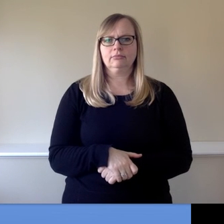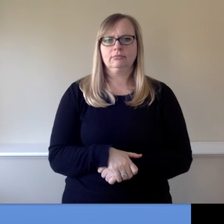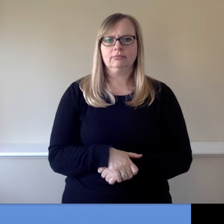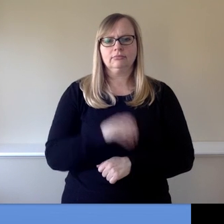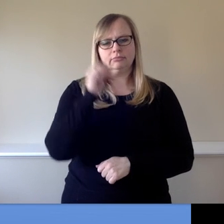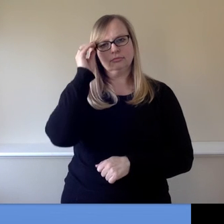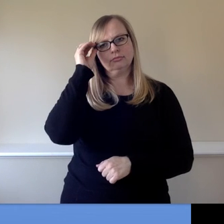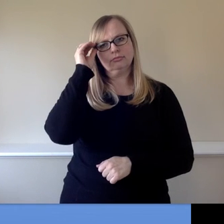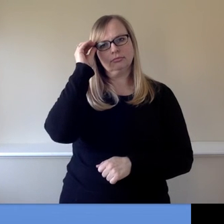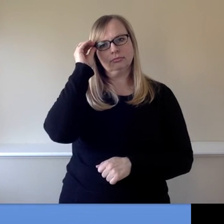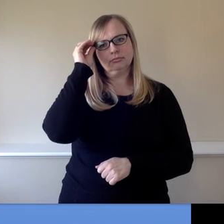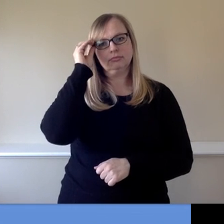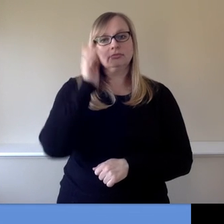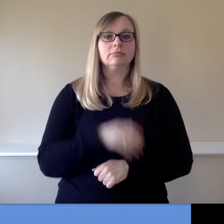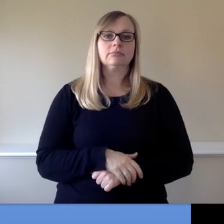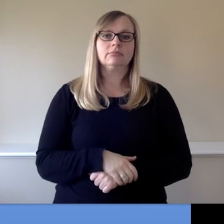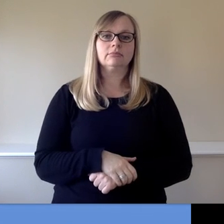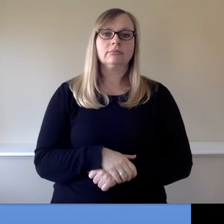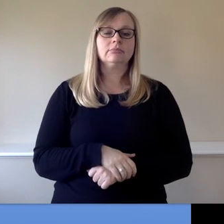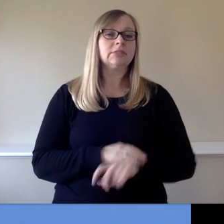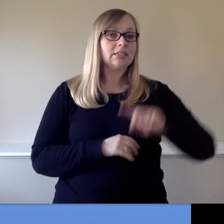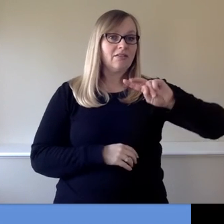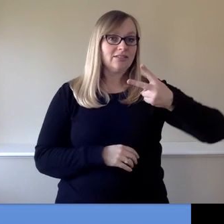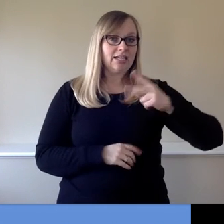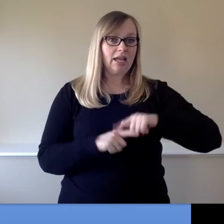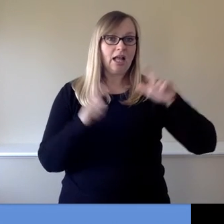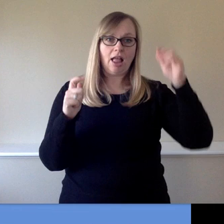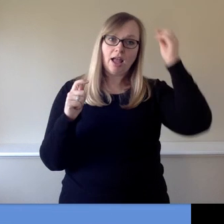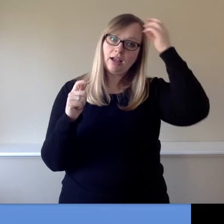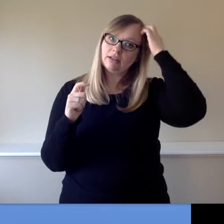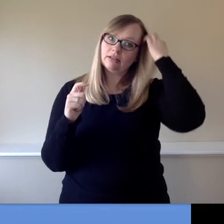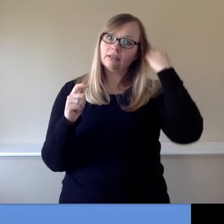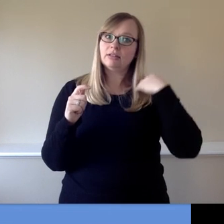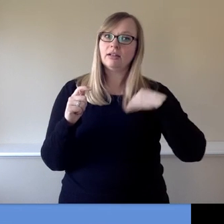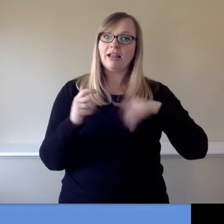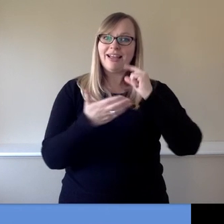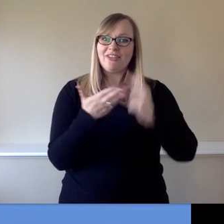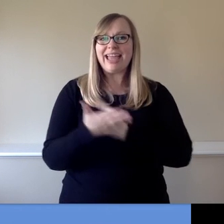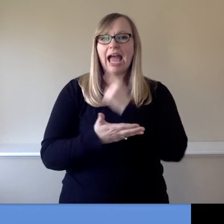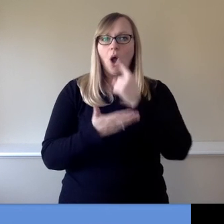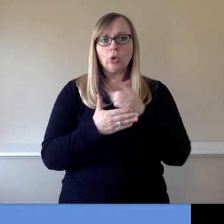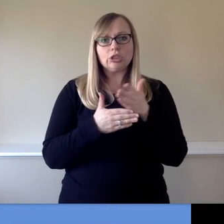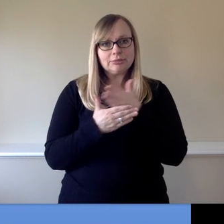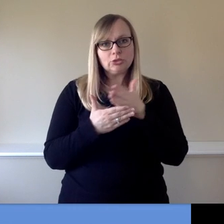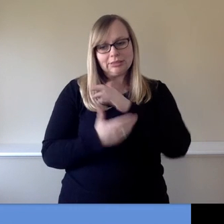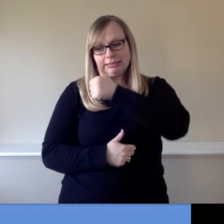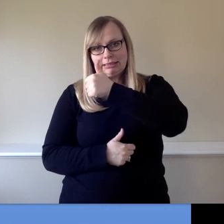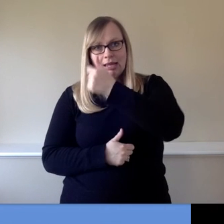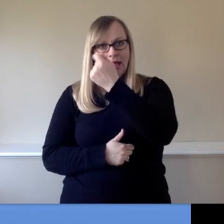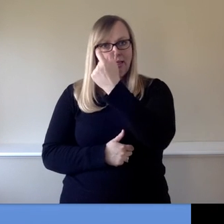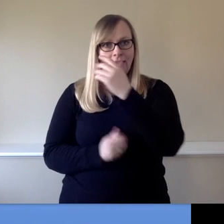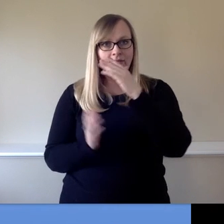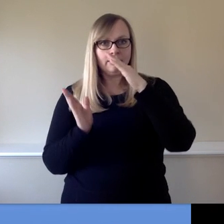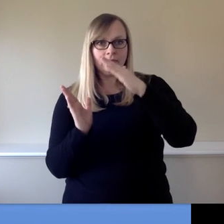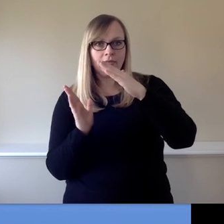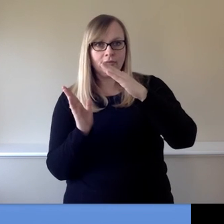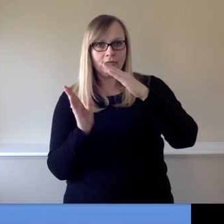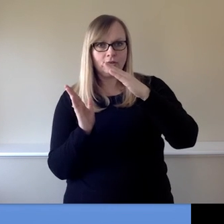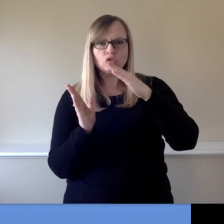On this bottom example, the hour hand is between the 10 and 11. So we know it's the 10 o'clock